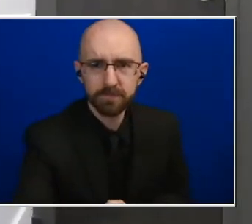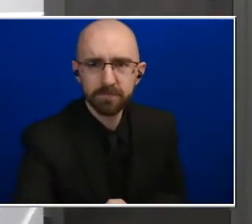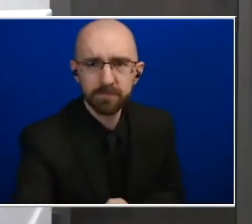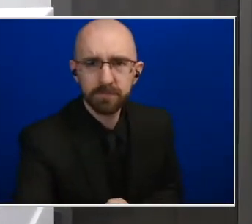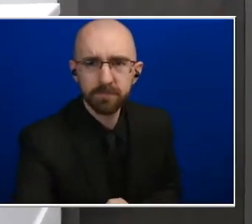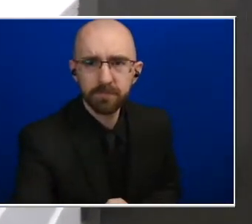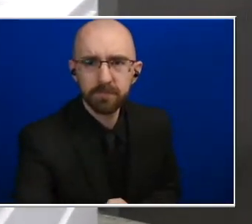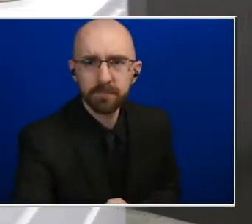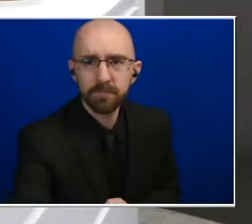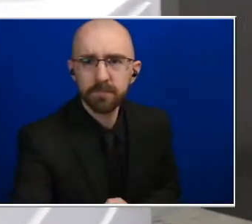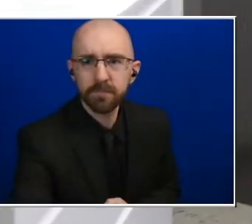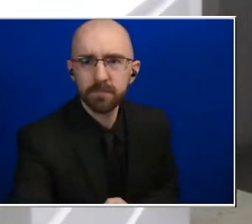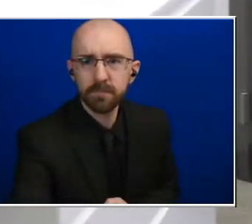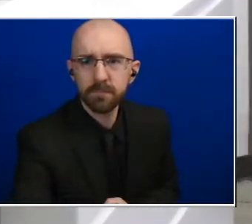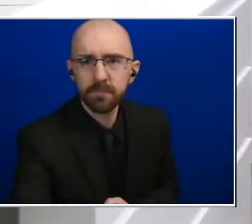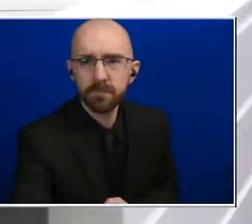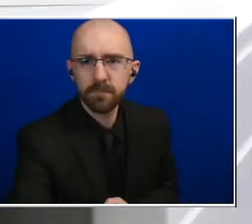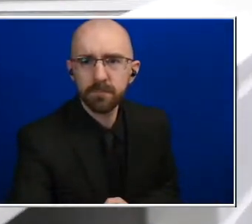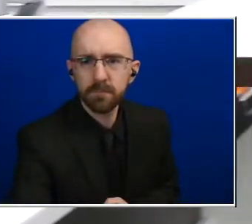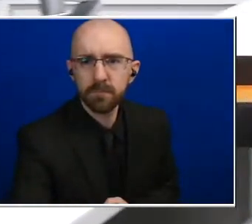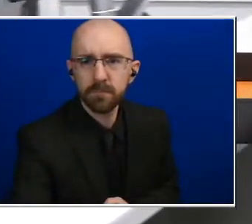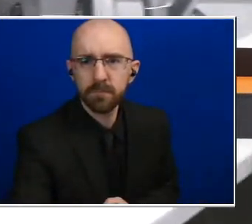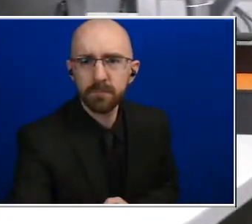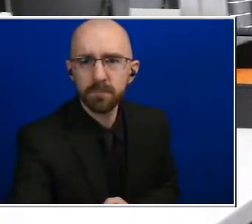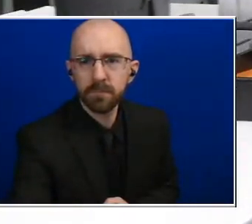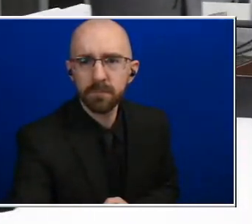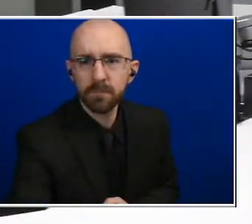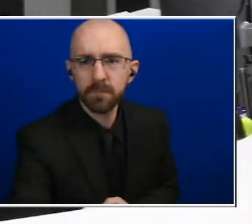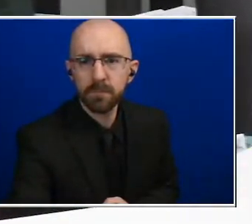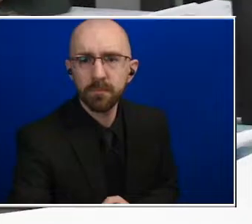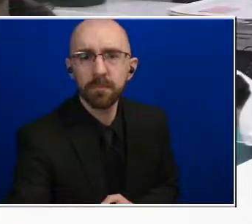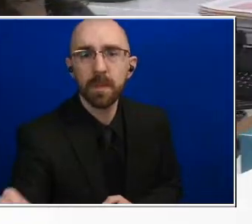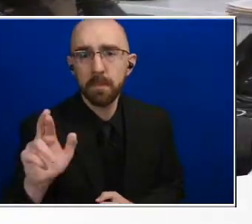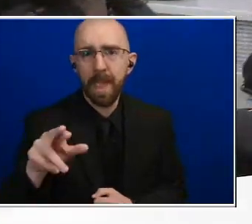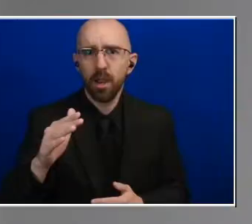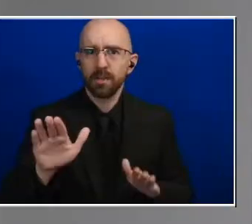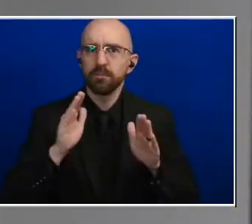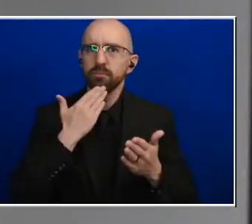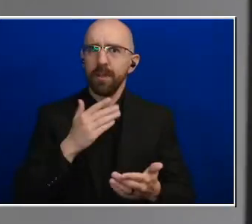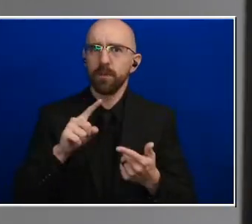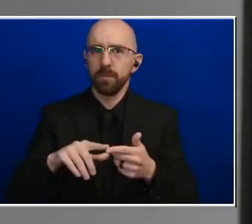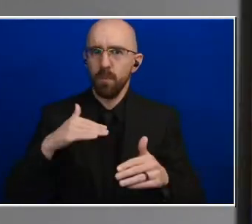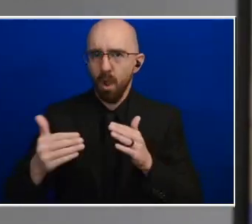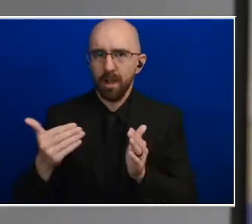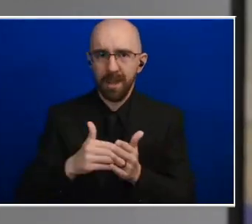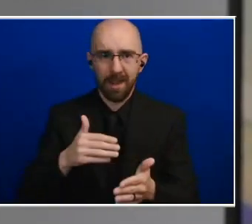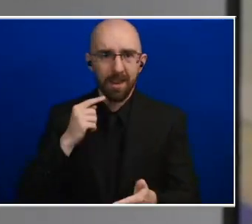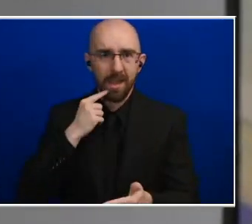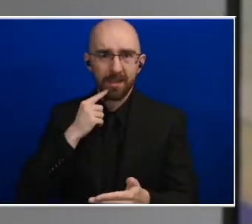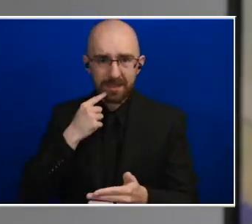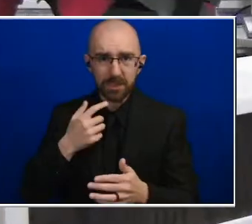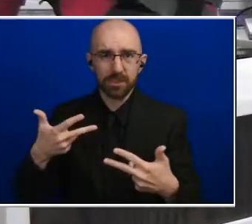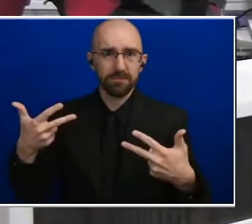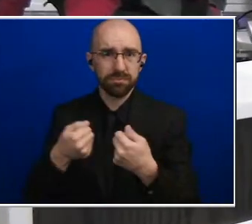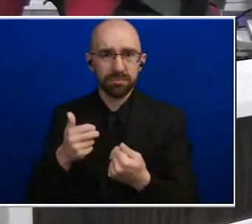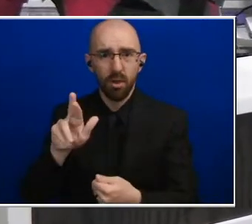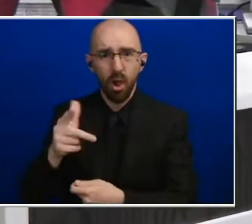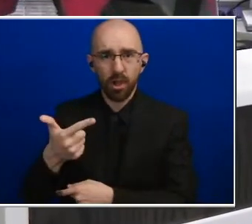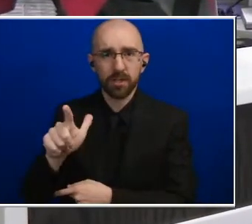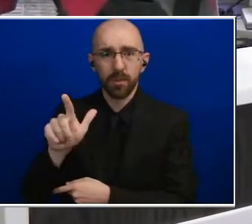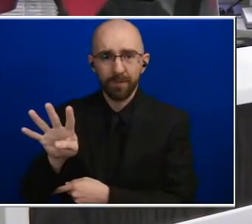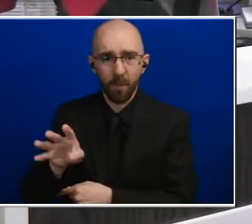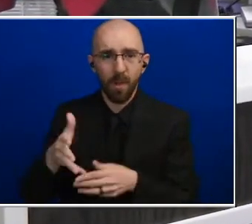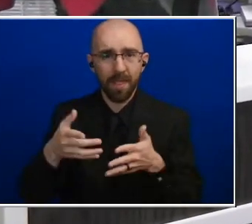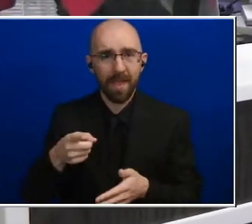Overland Park Mayor Curt Skoo is grateful to be walking again after a serious car accident on August 24th left him with a